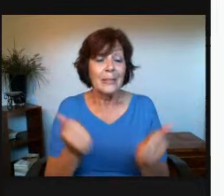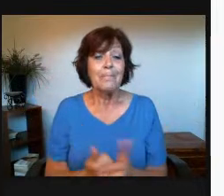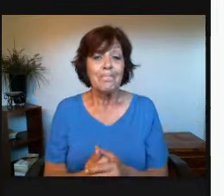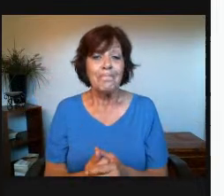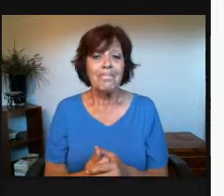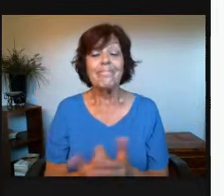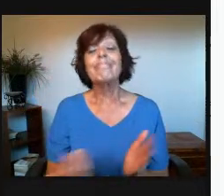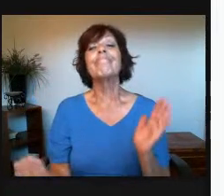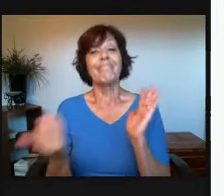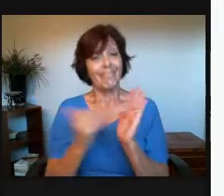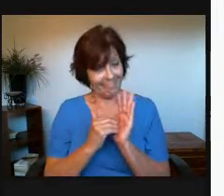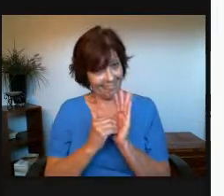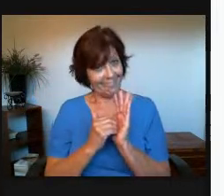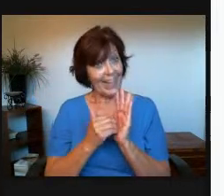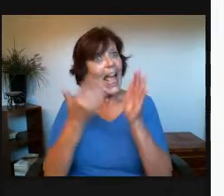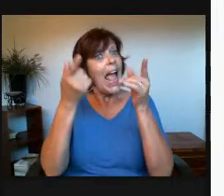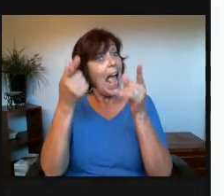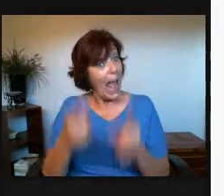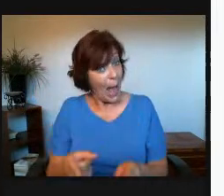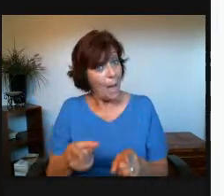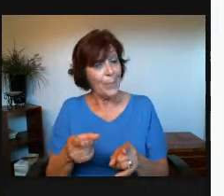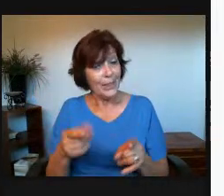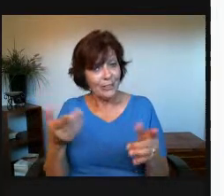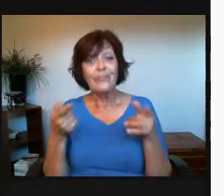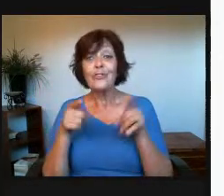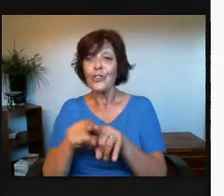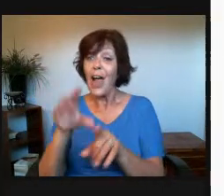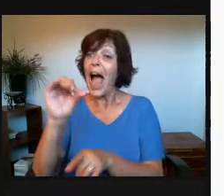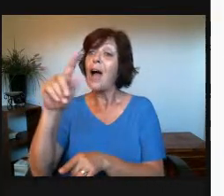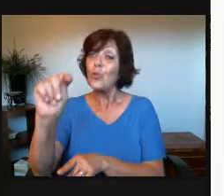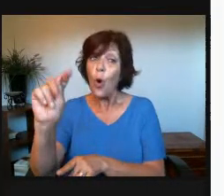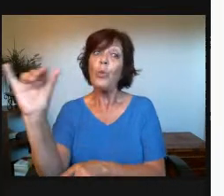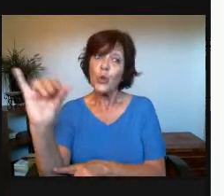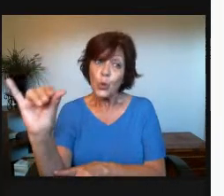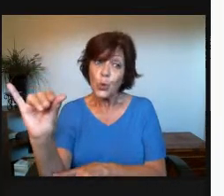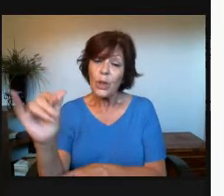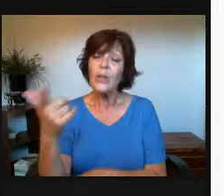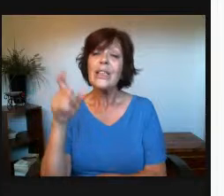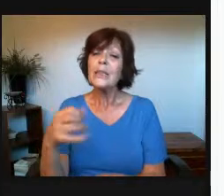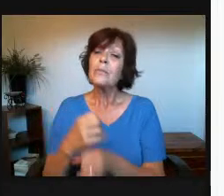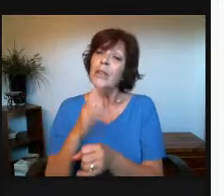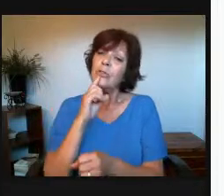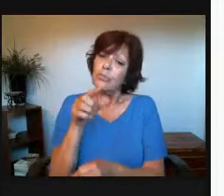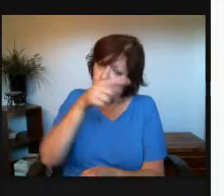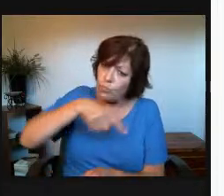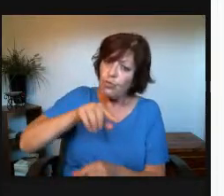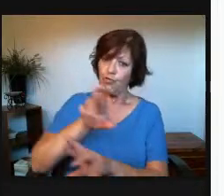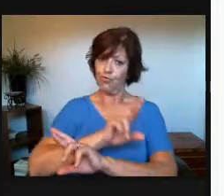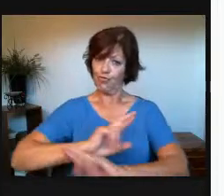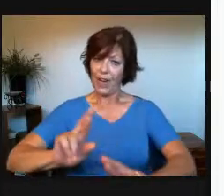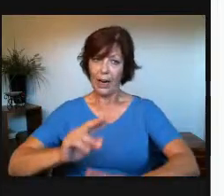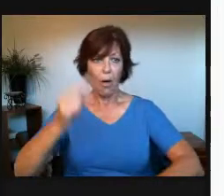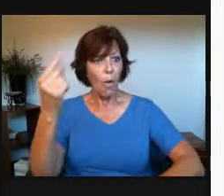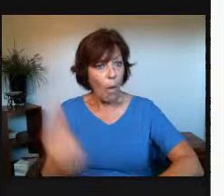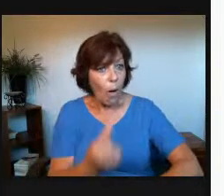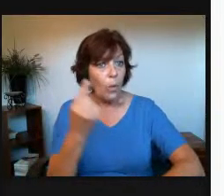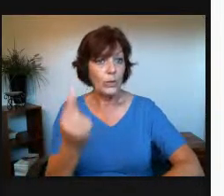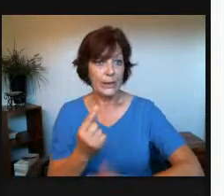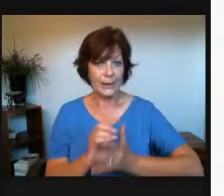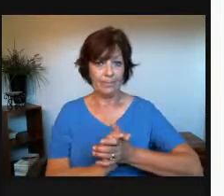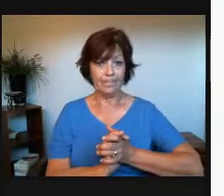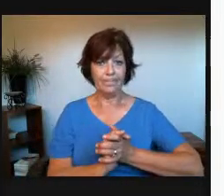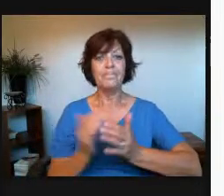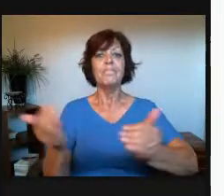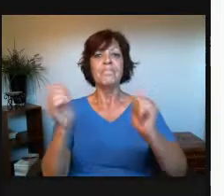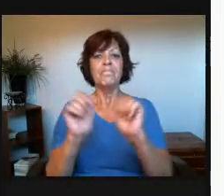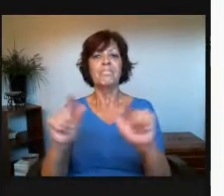And again, that happened during the October storm too. So we need to make sure that we are prepared at all times. Next